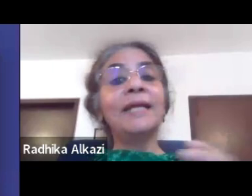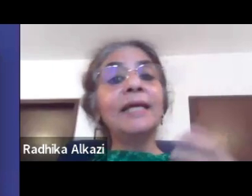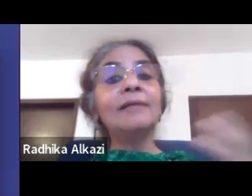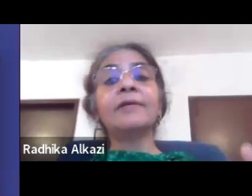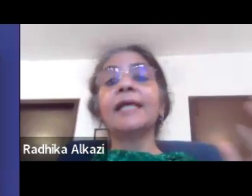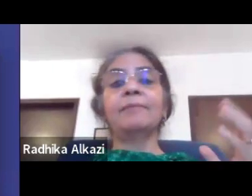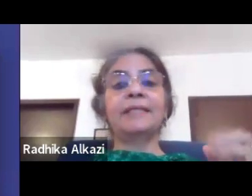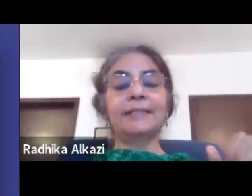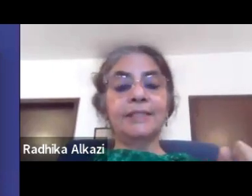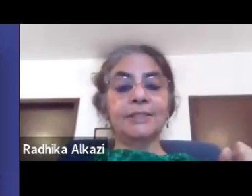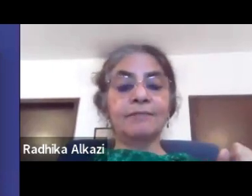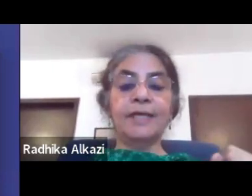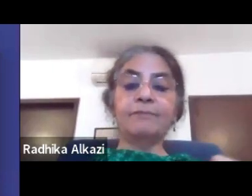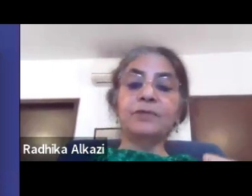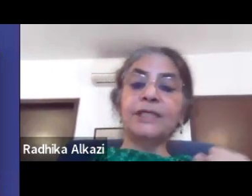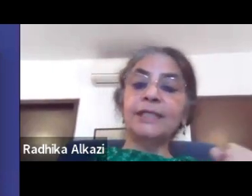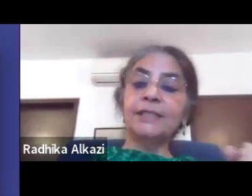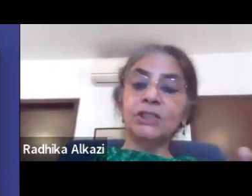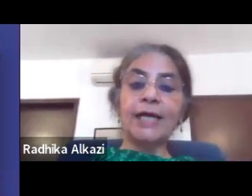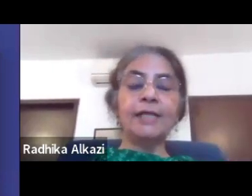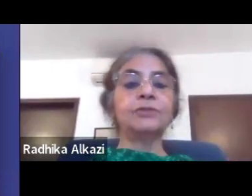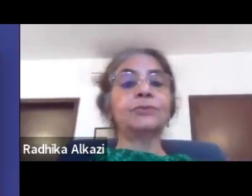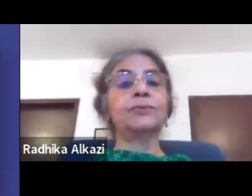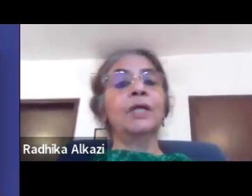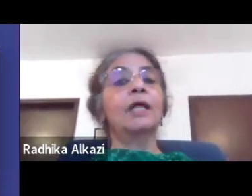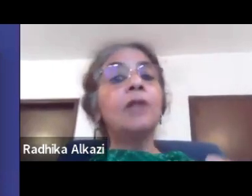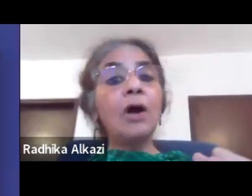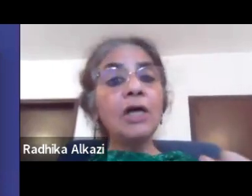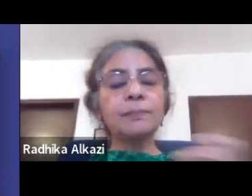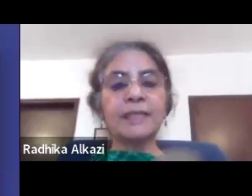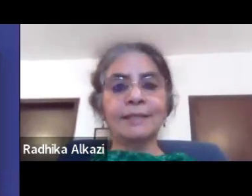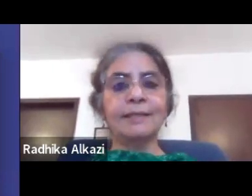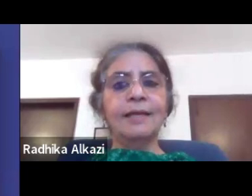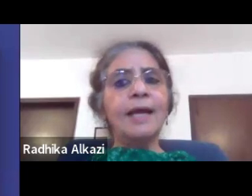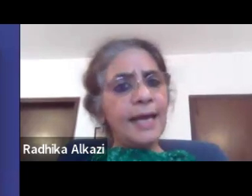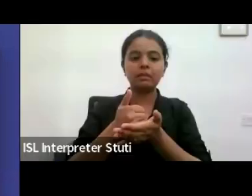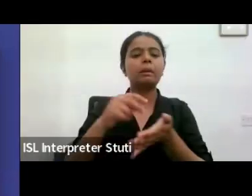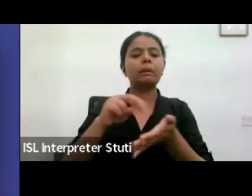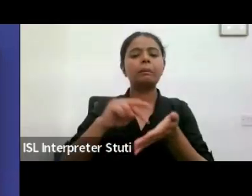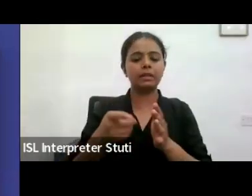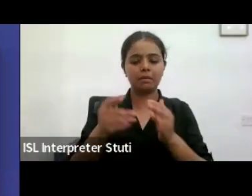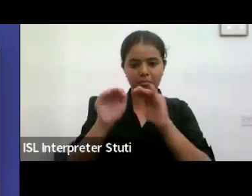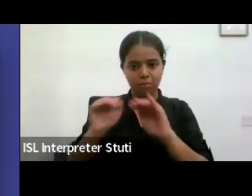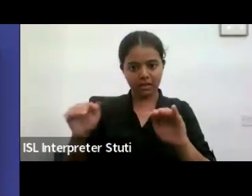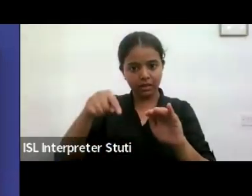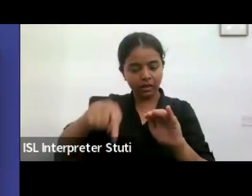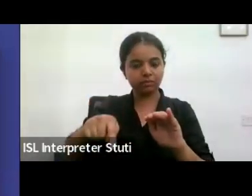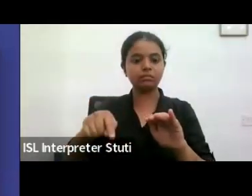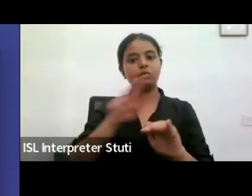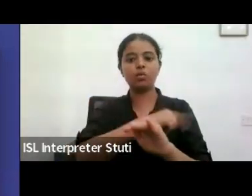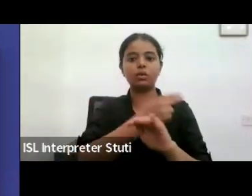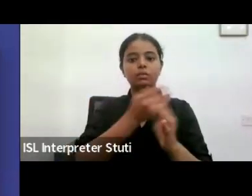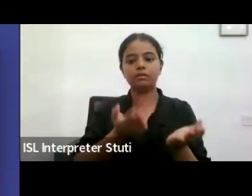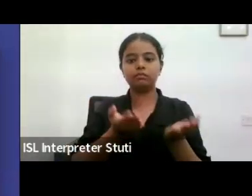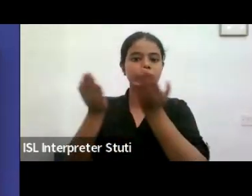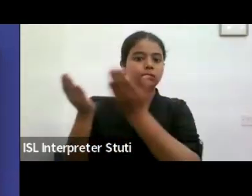becomes medical rehabilitation. We have to take the child to the hospital. As you know, that first,